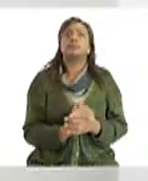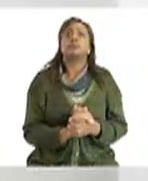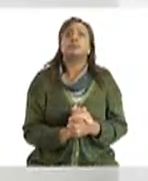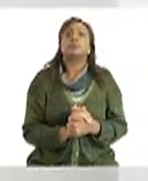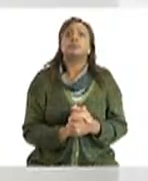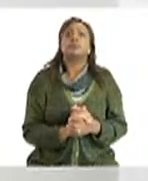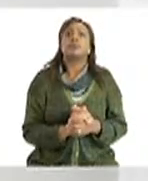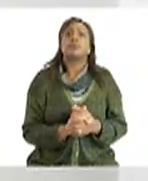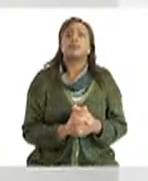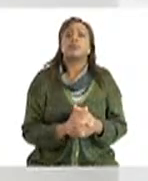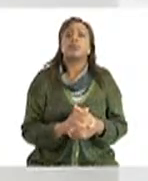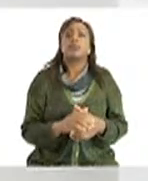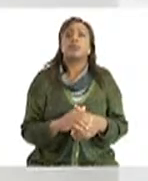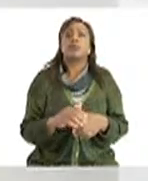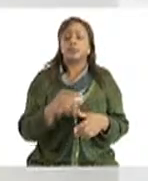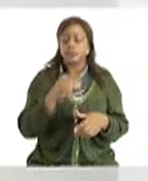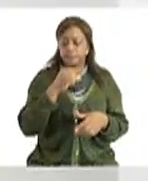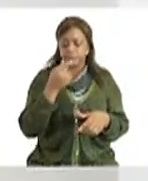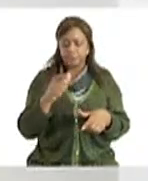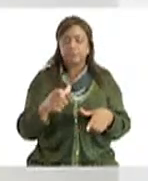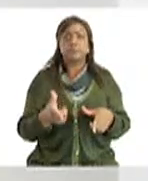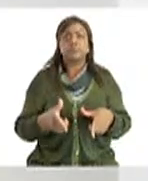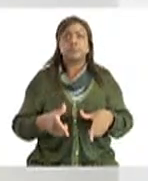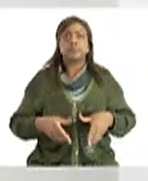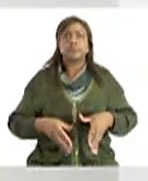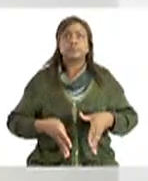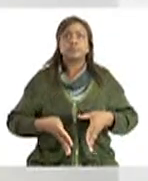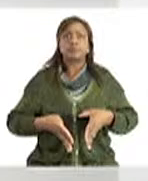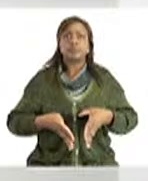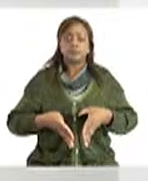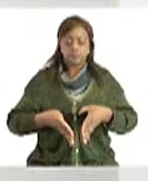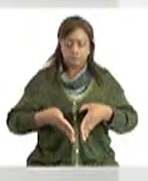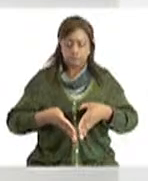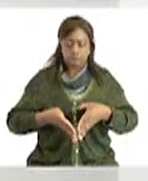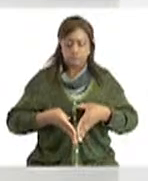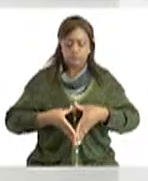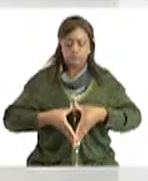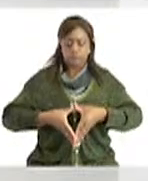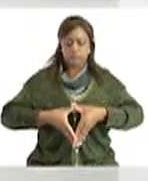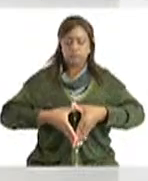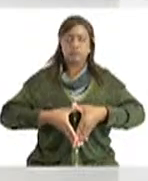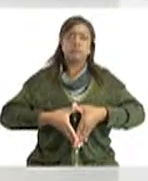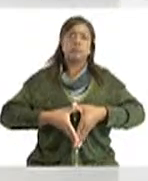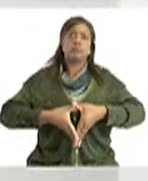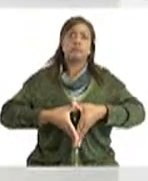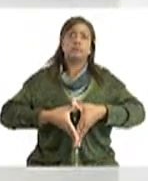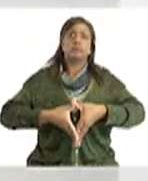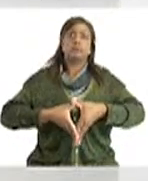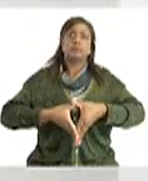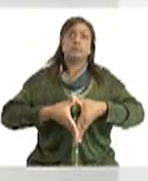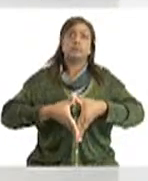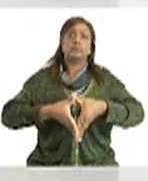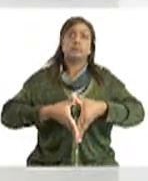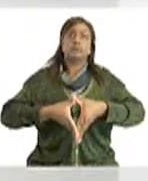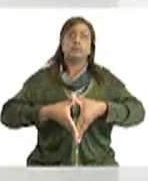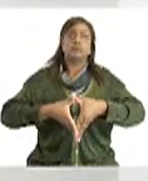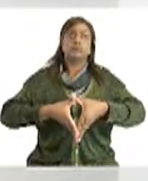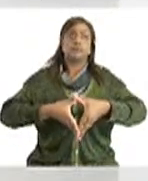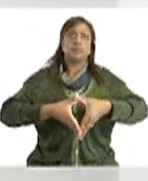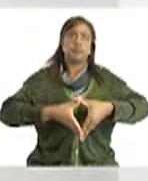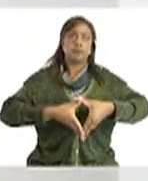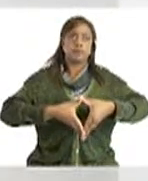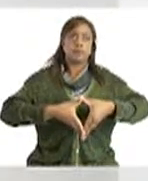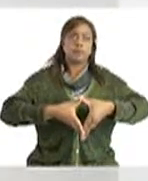structure we are going to label is right here, and this structure we refer to it as the